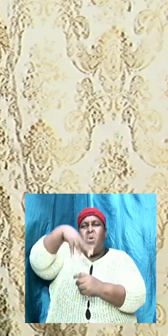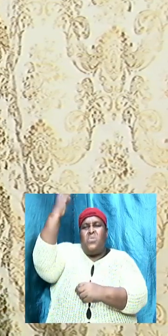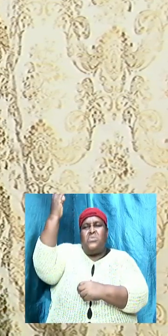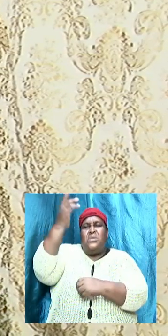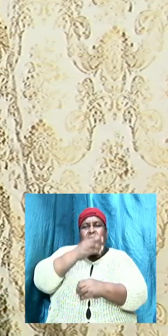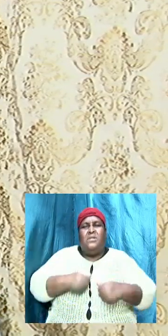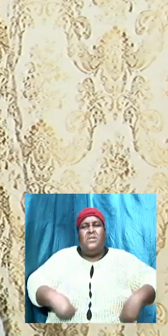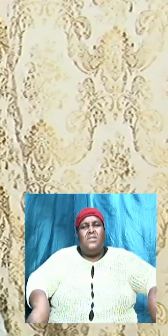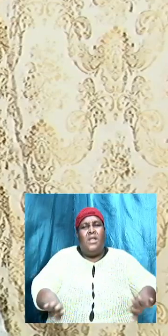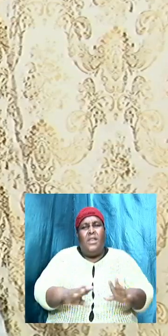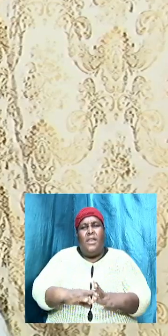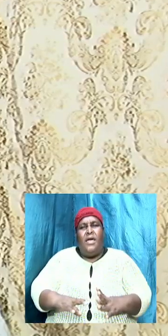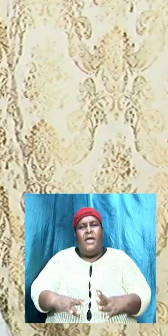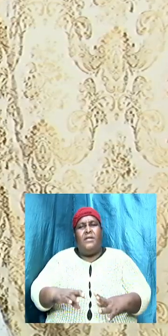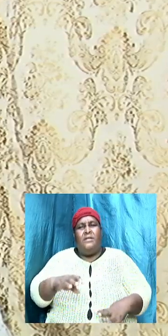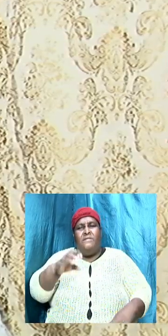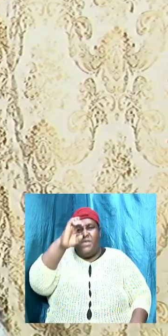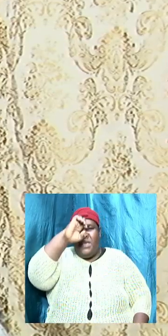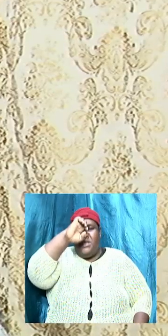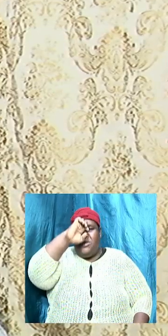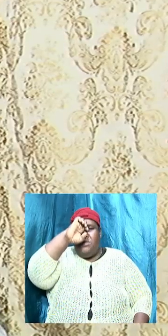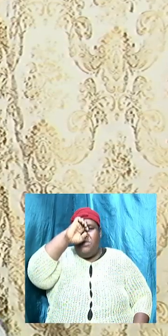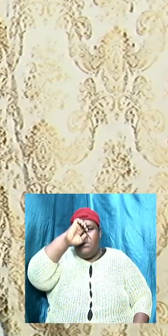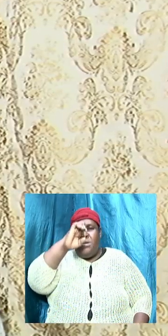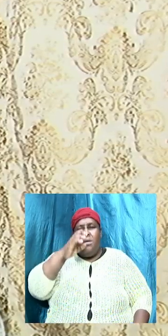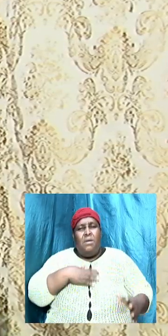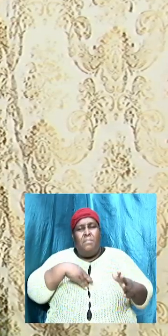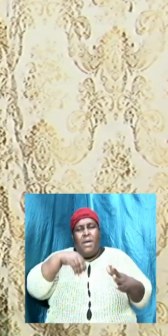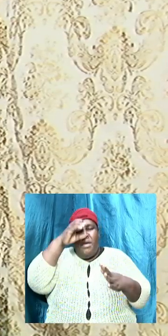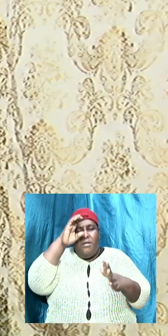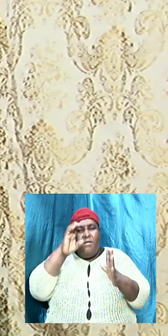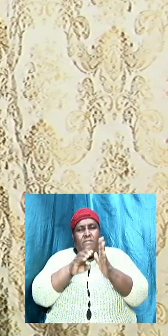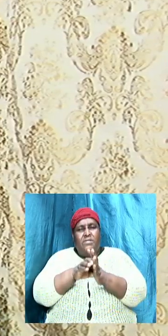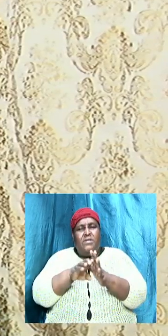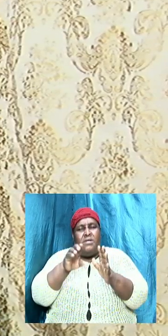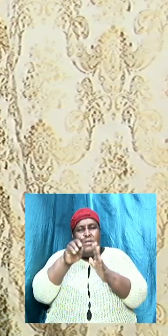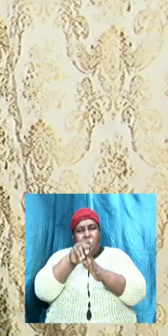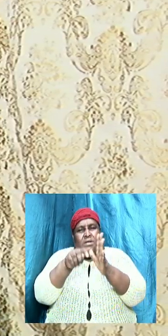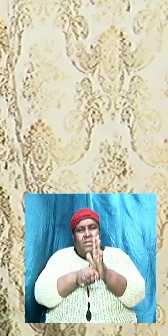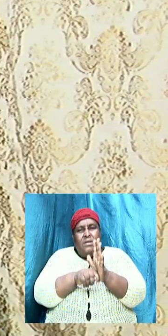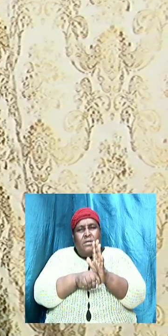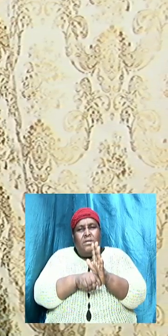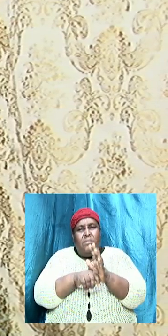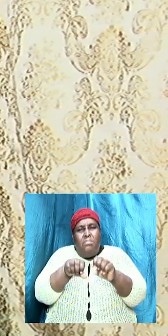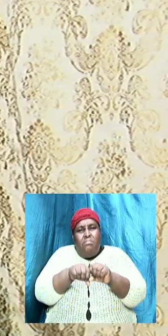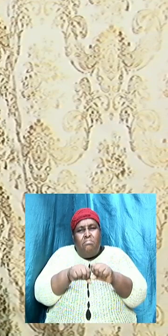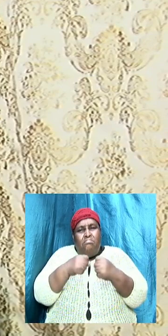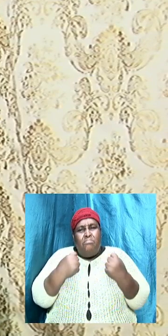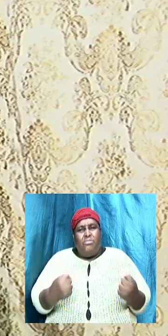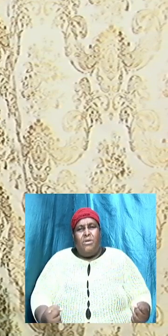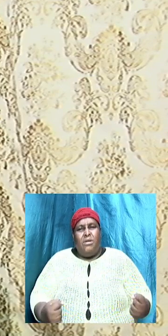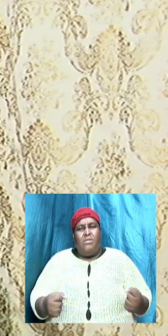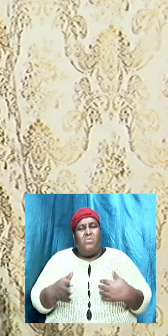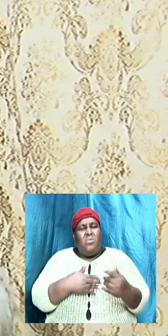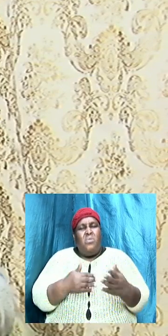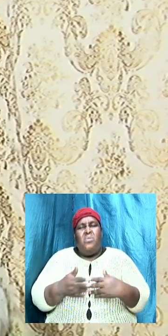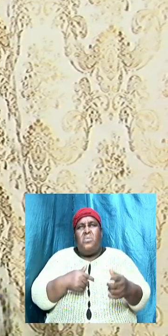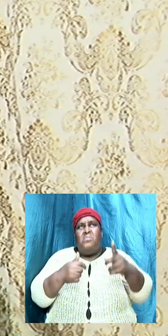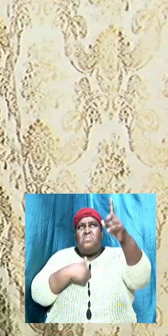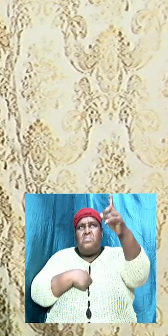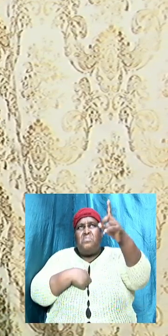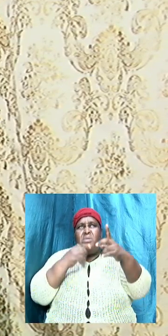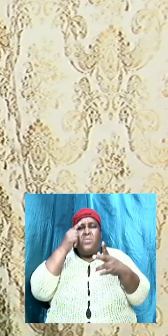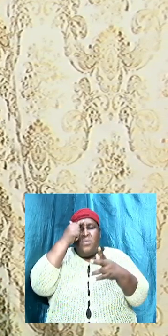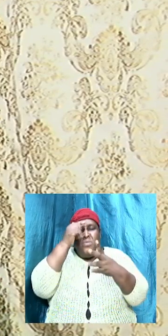Egypt, with my covenant they break, although I was a husband unto them, saith the Lord. But